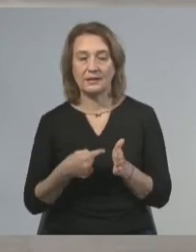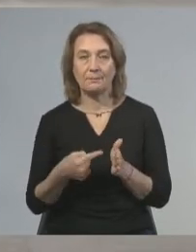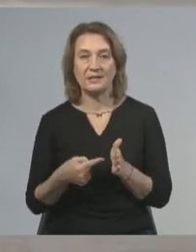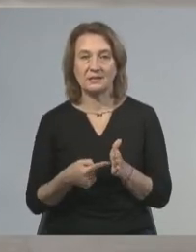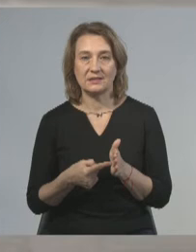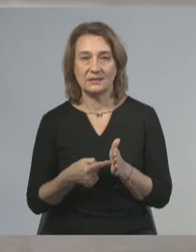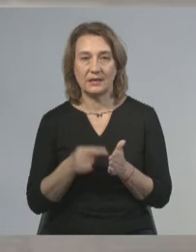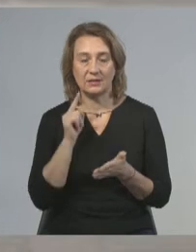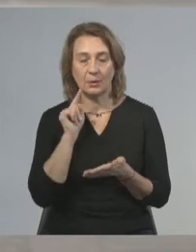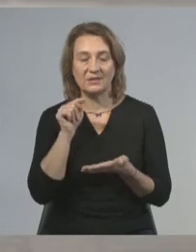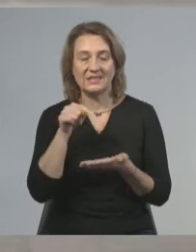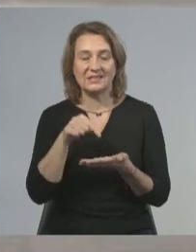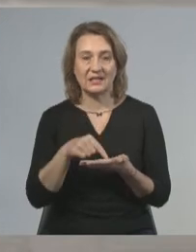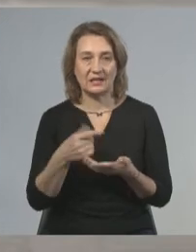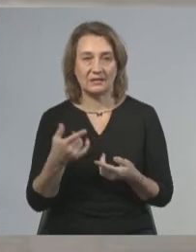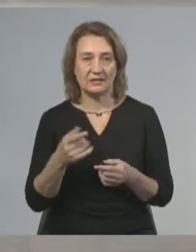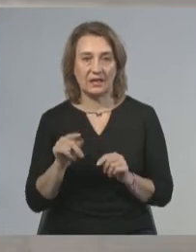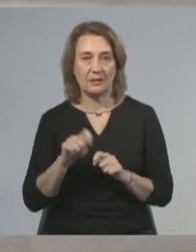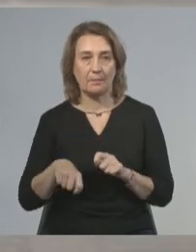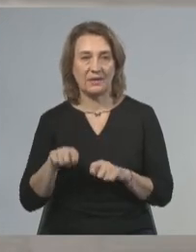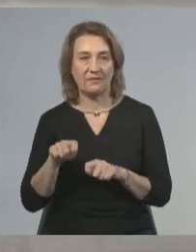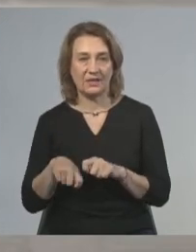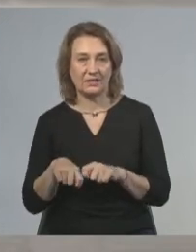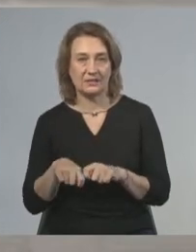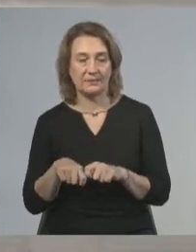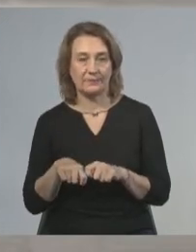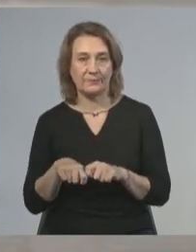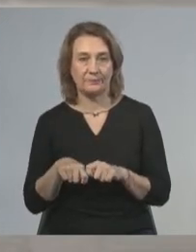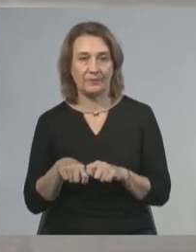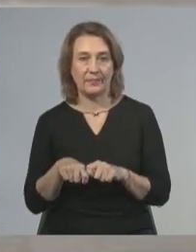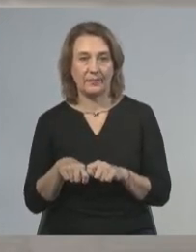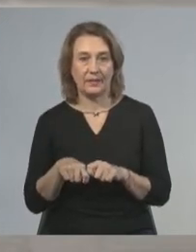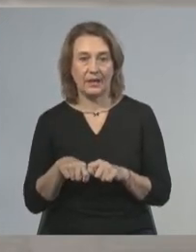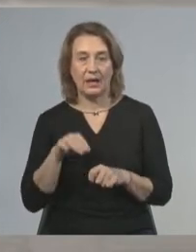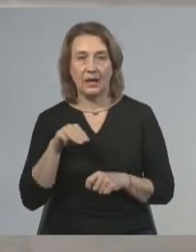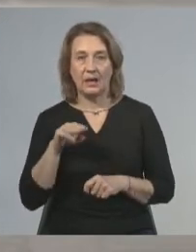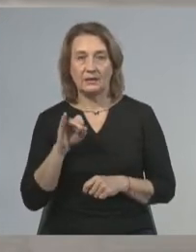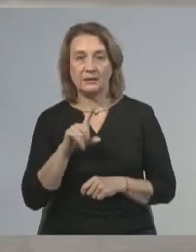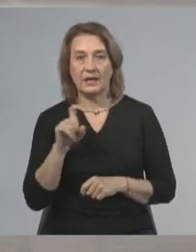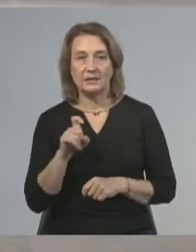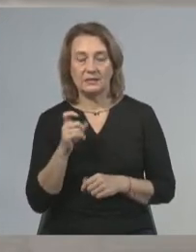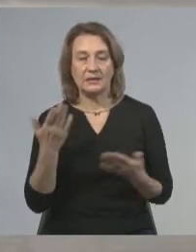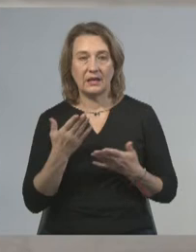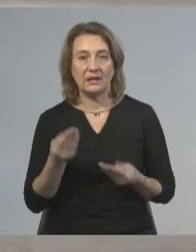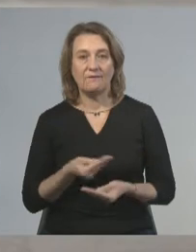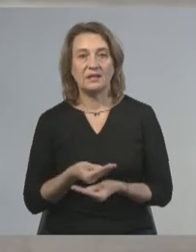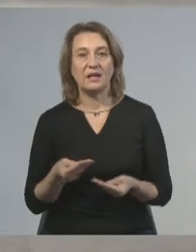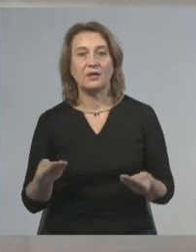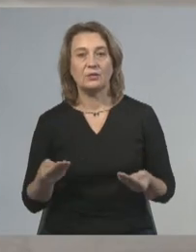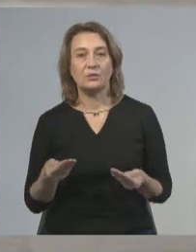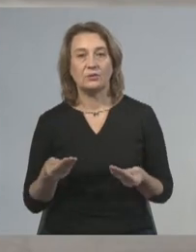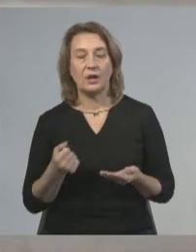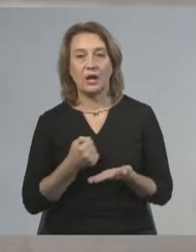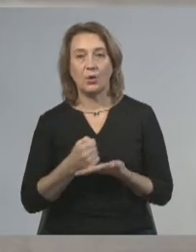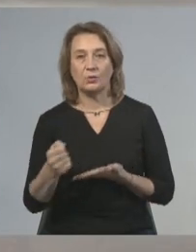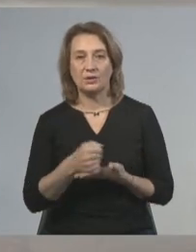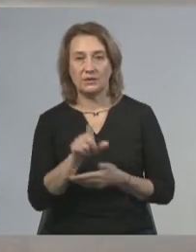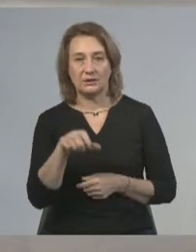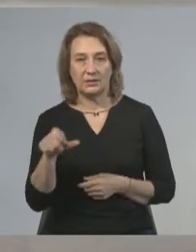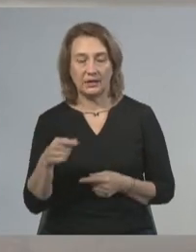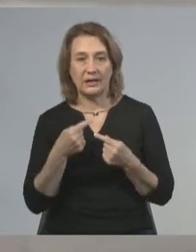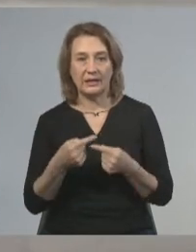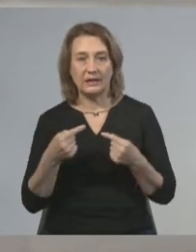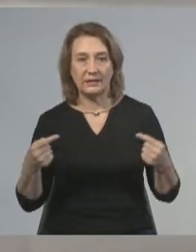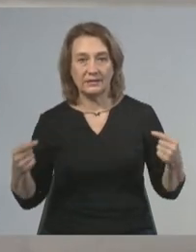media to focus on fact checking and checking those points which uh